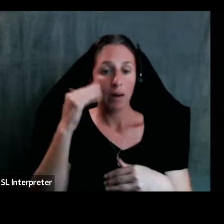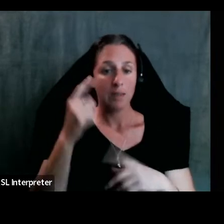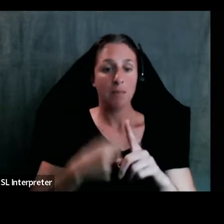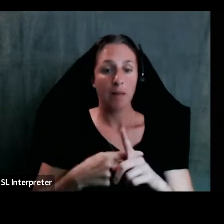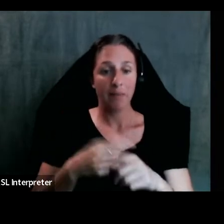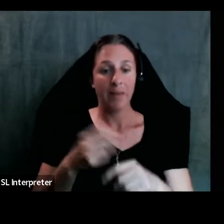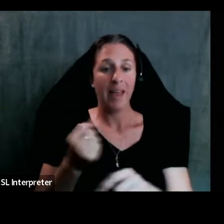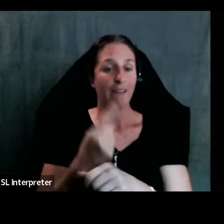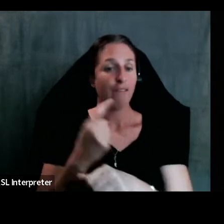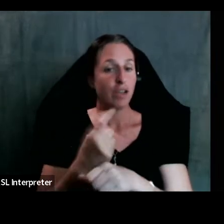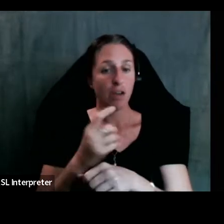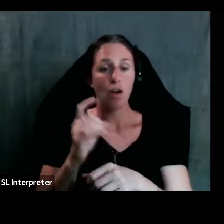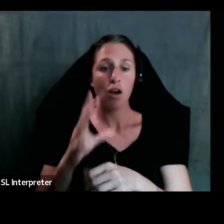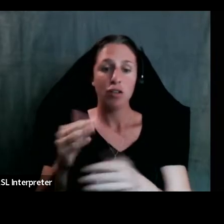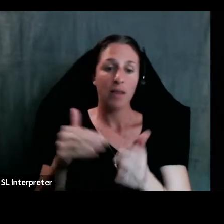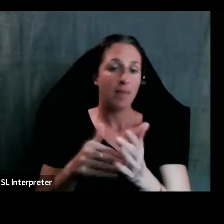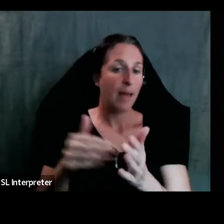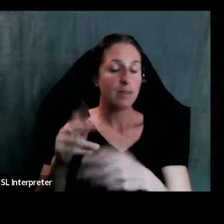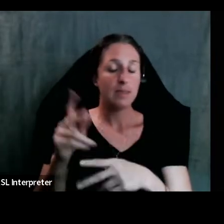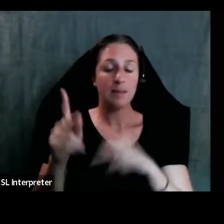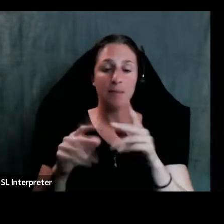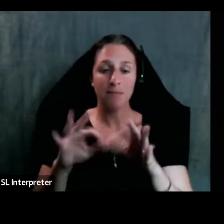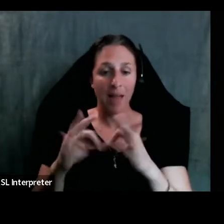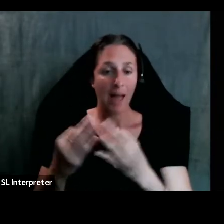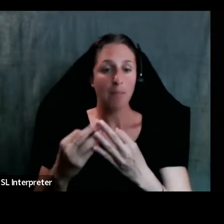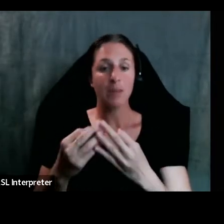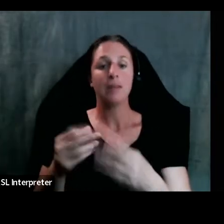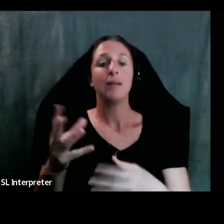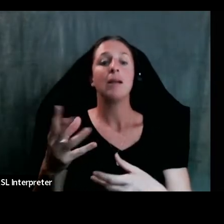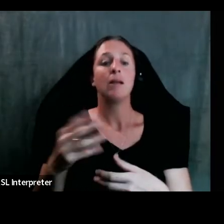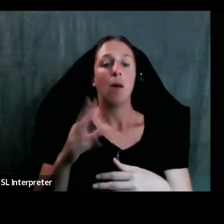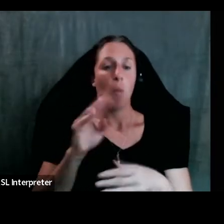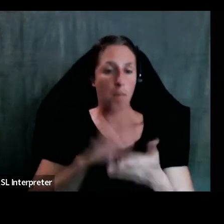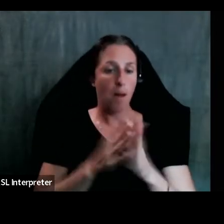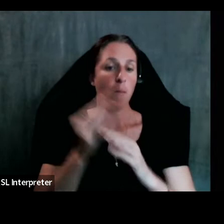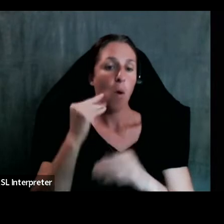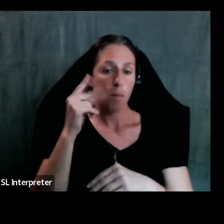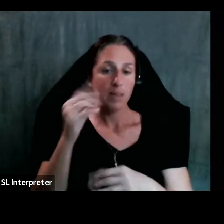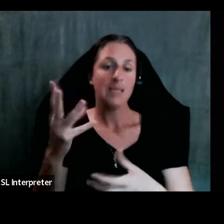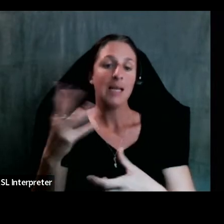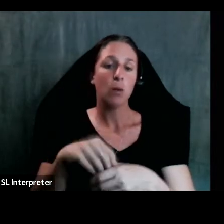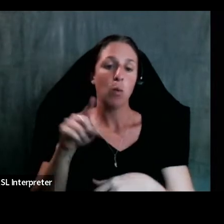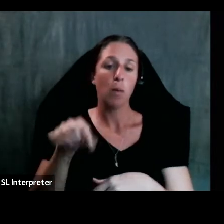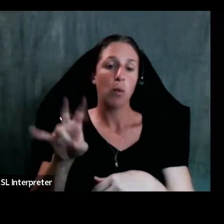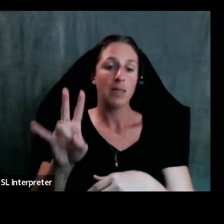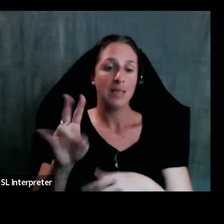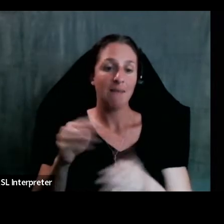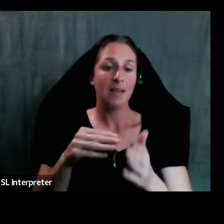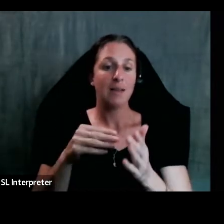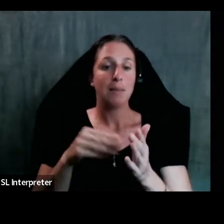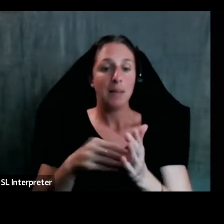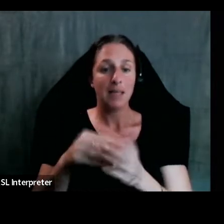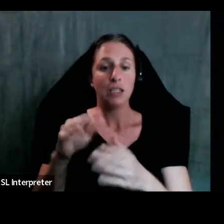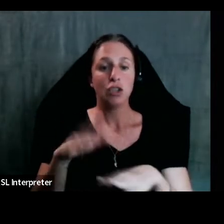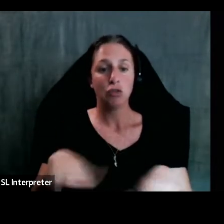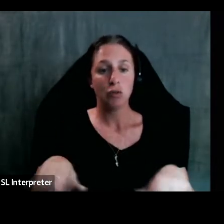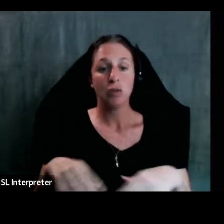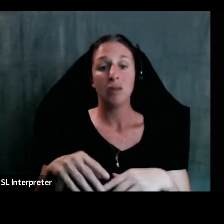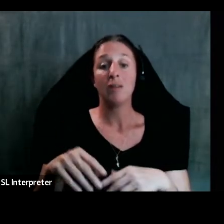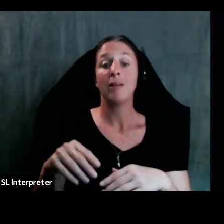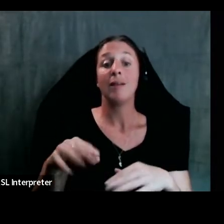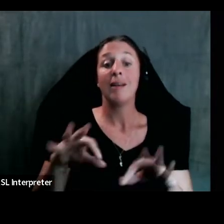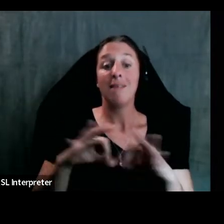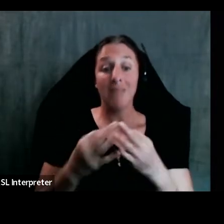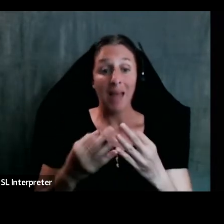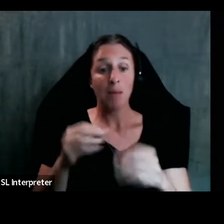become homeless, including more than 1.7 million children. And whereas according to the United Health Foundation, families with